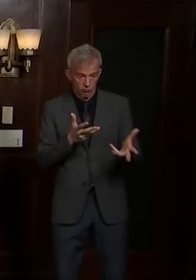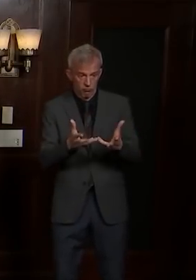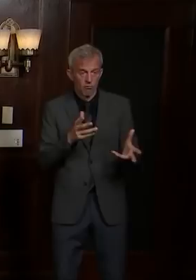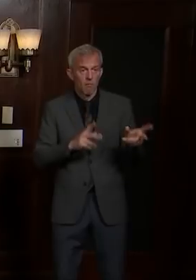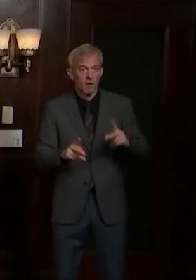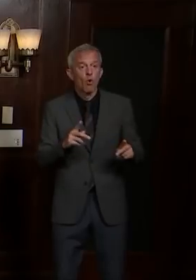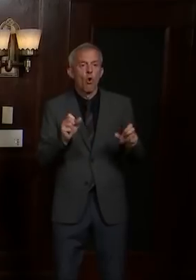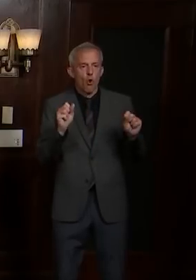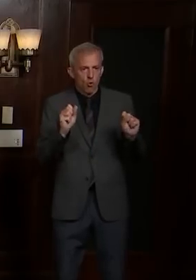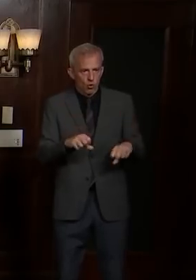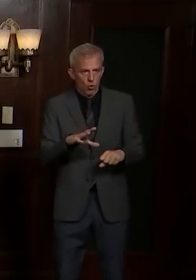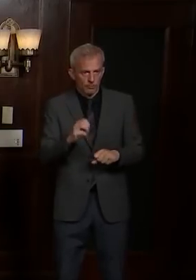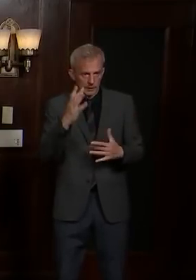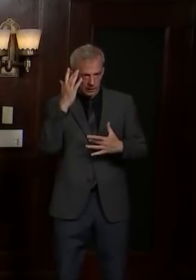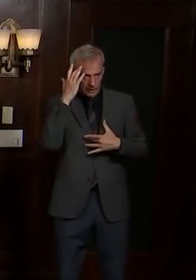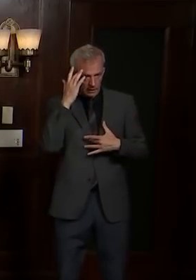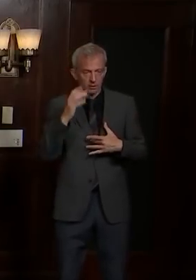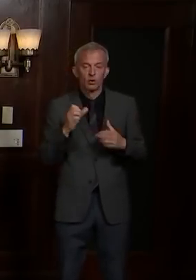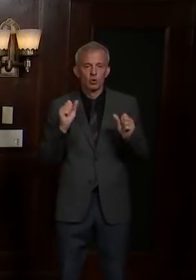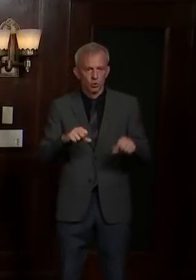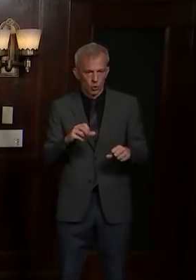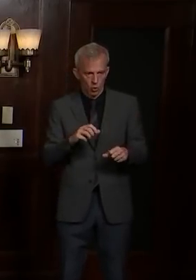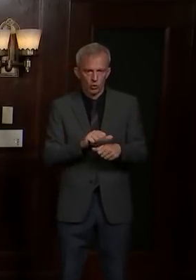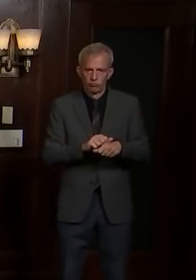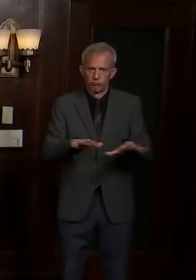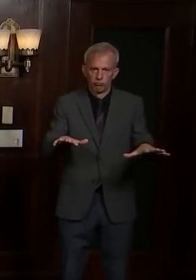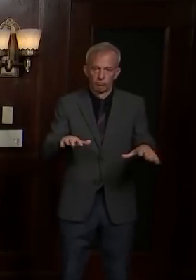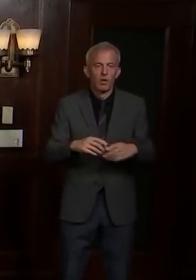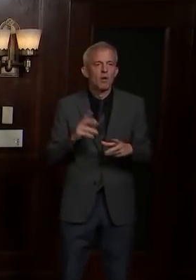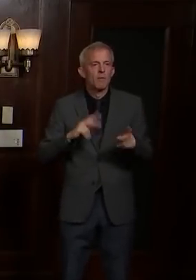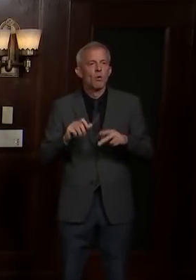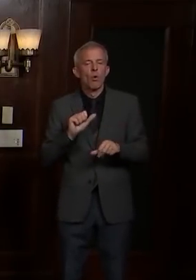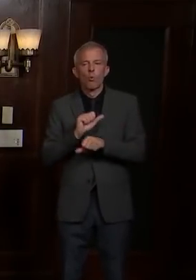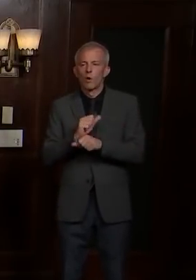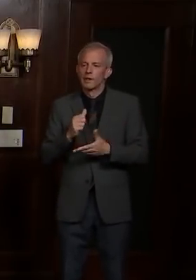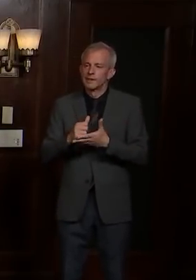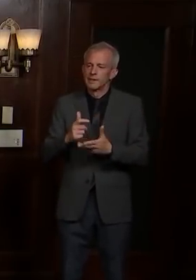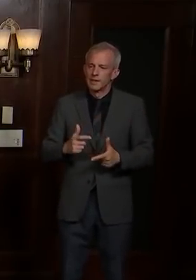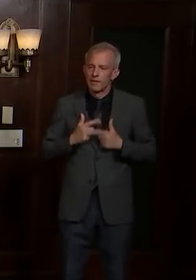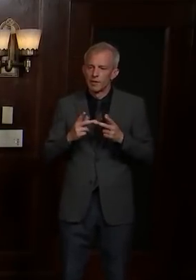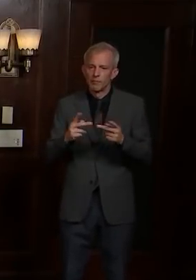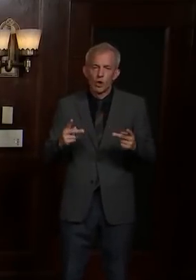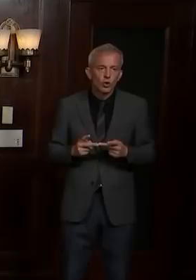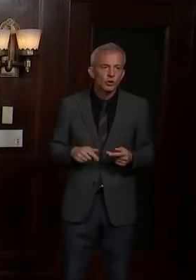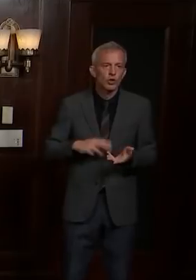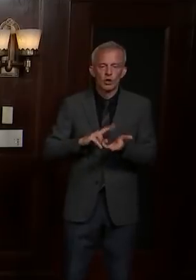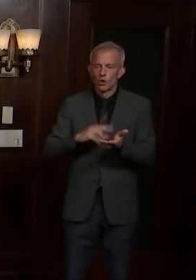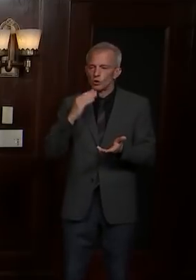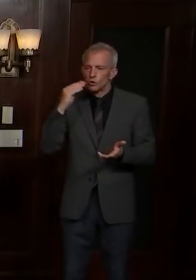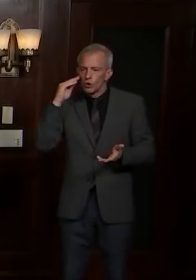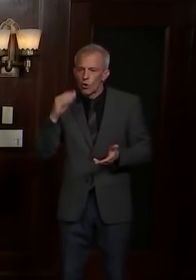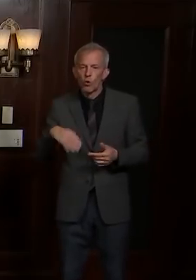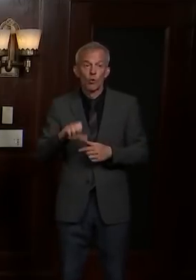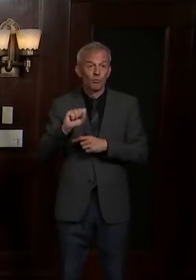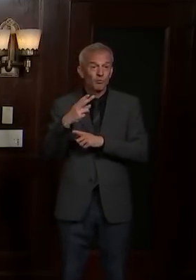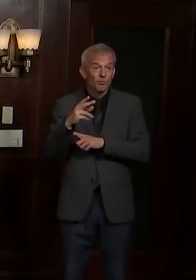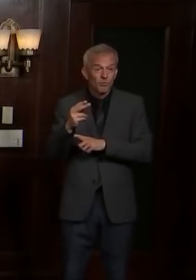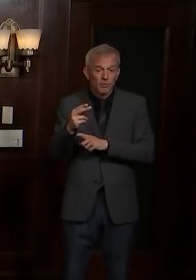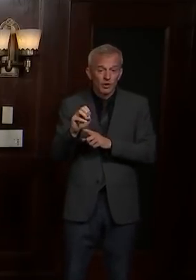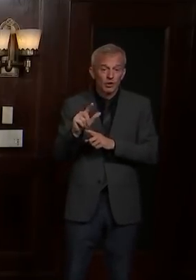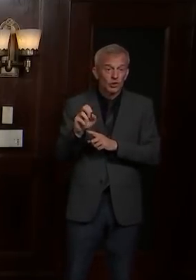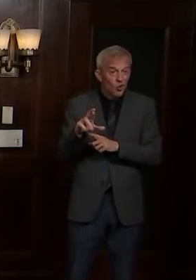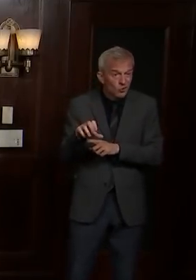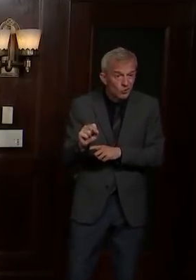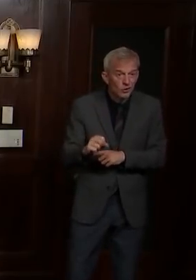be infectious. These are people who work at our assisted living facilities, at our nursing homes, at our shelters. These are people